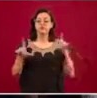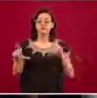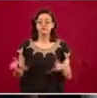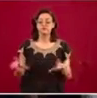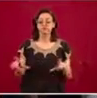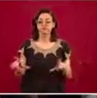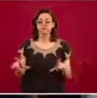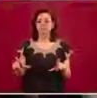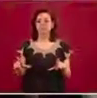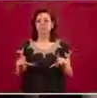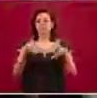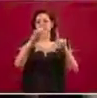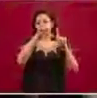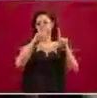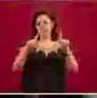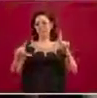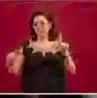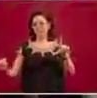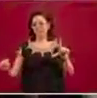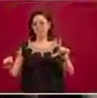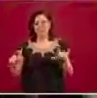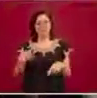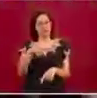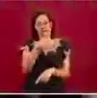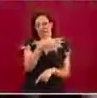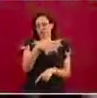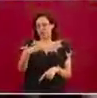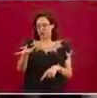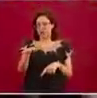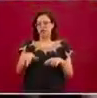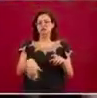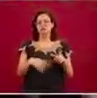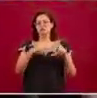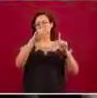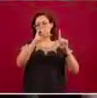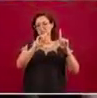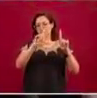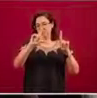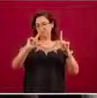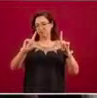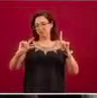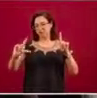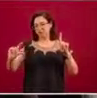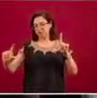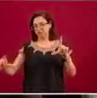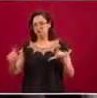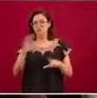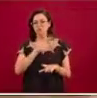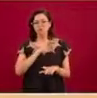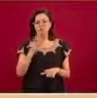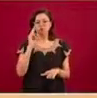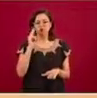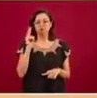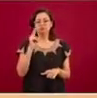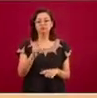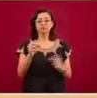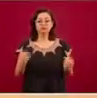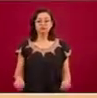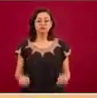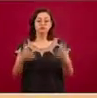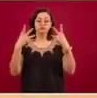Now, if we look at the following slide, we look at this same distribution, but this is the bar graph